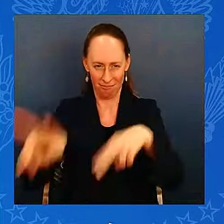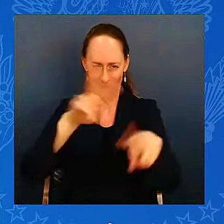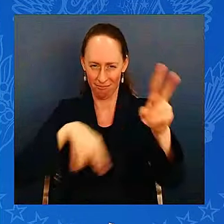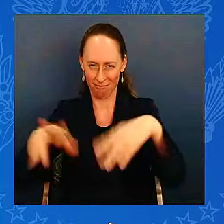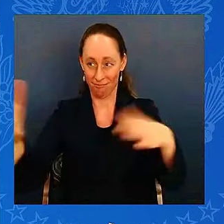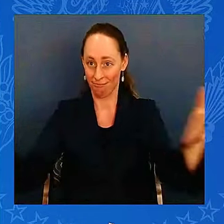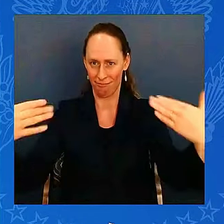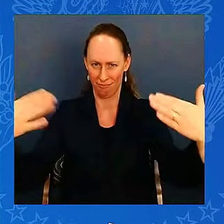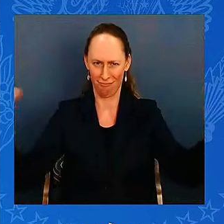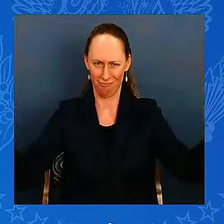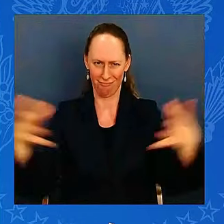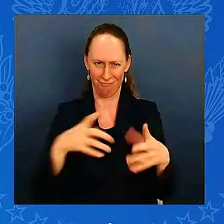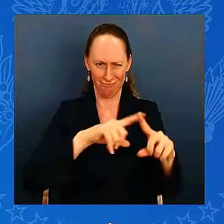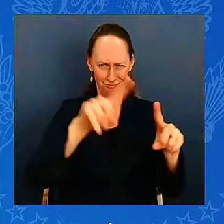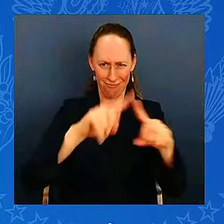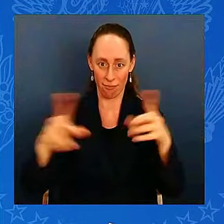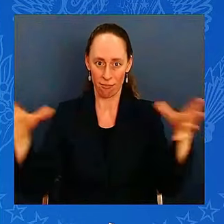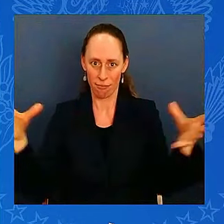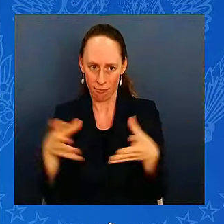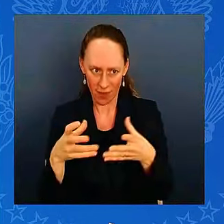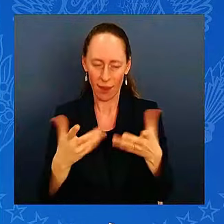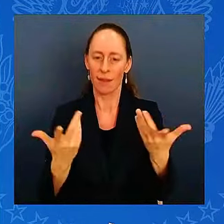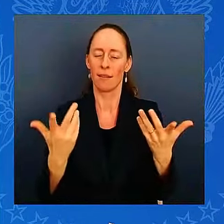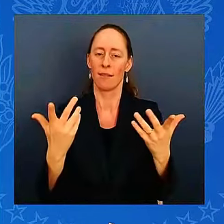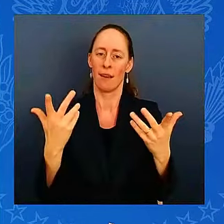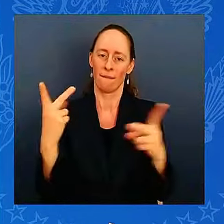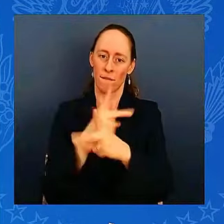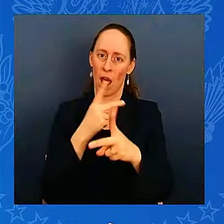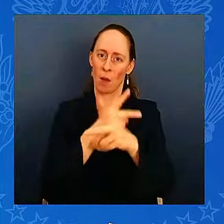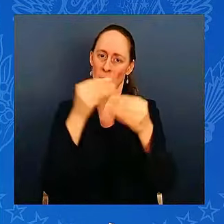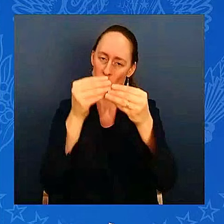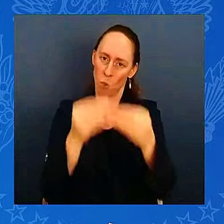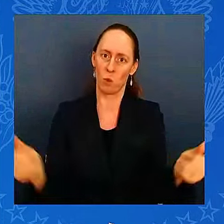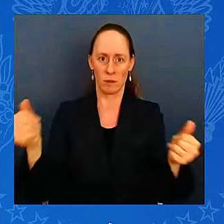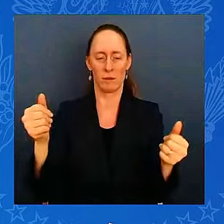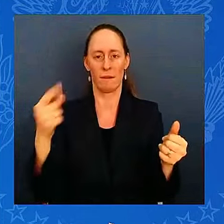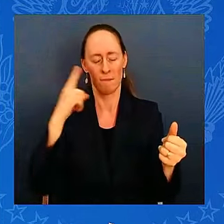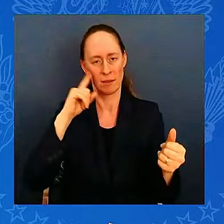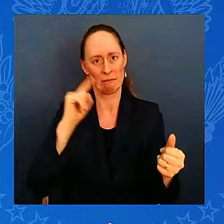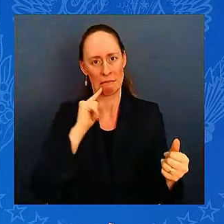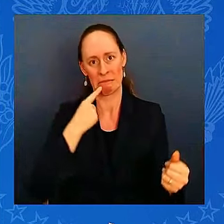you know, I've known a few billionaires.